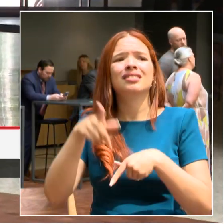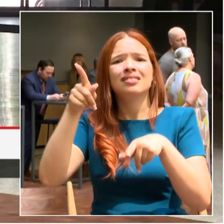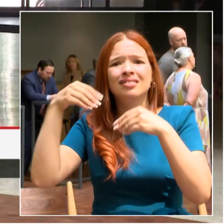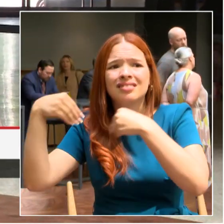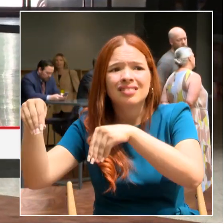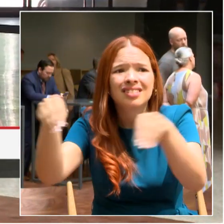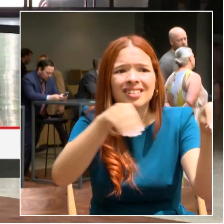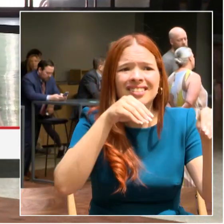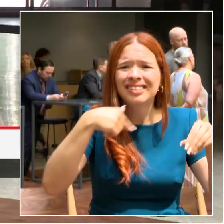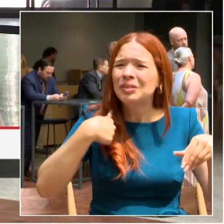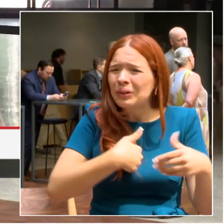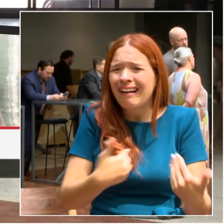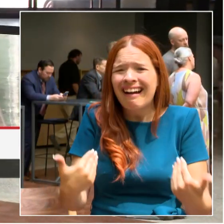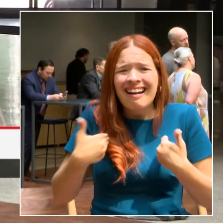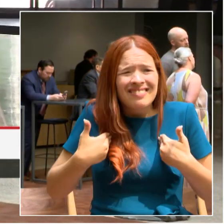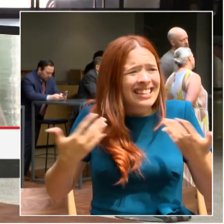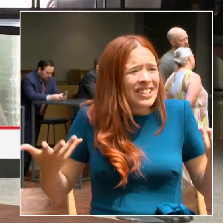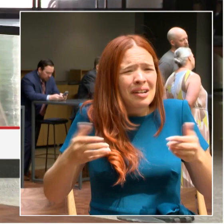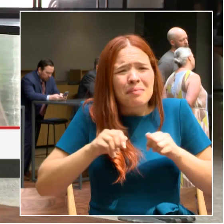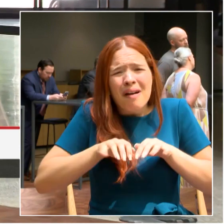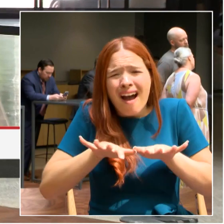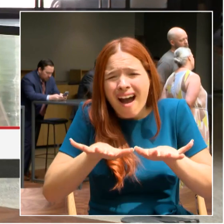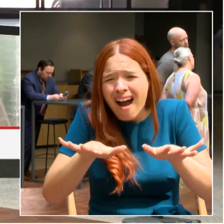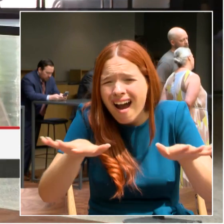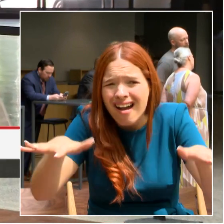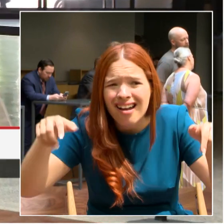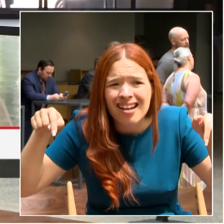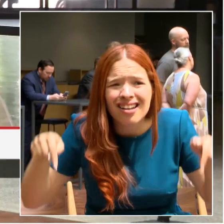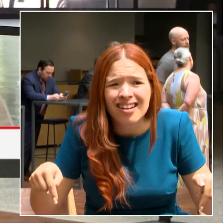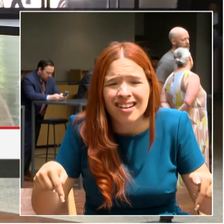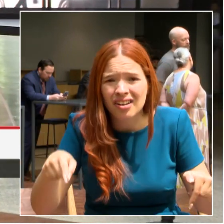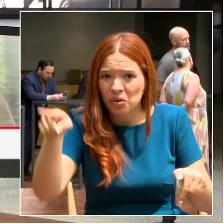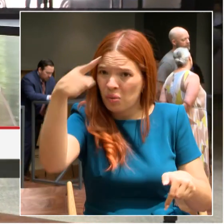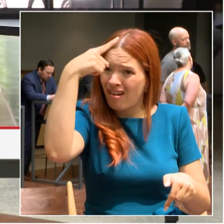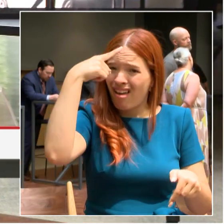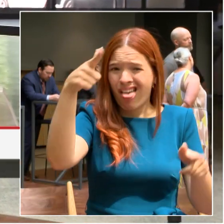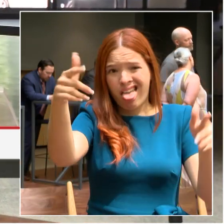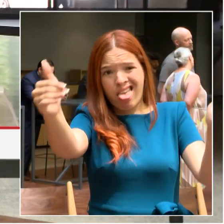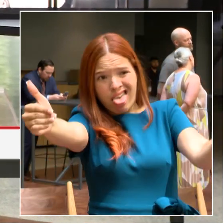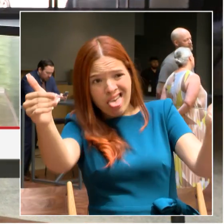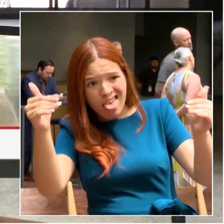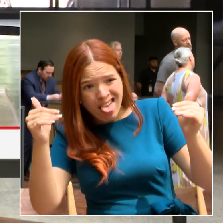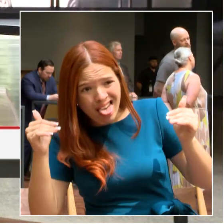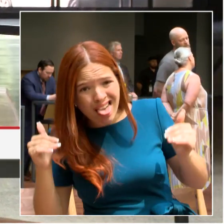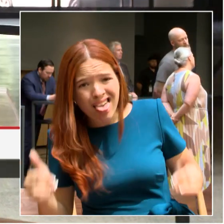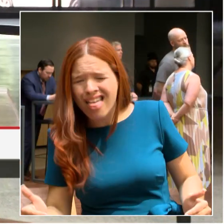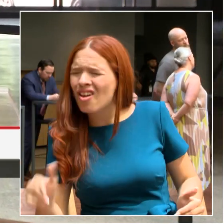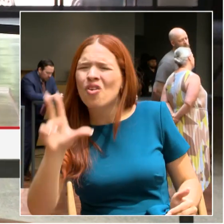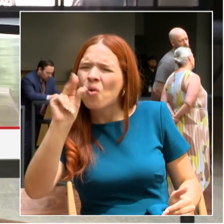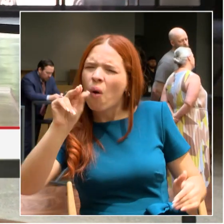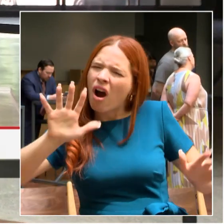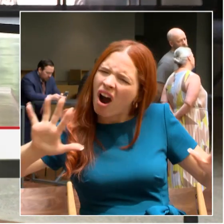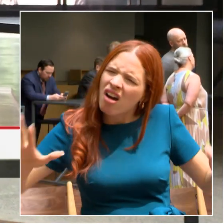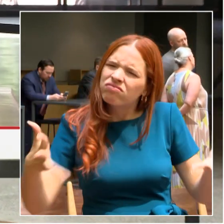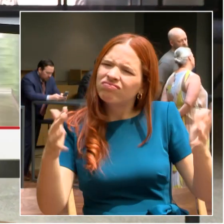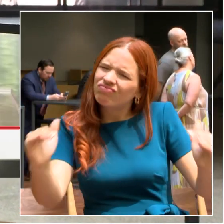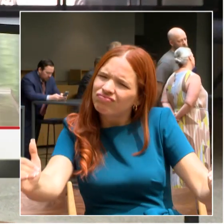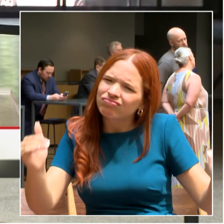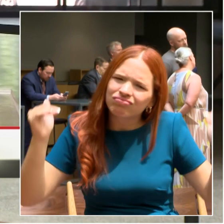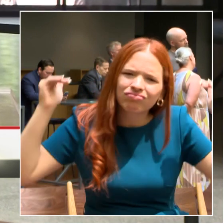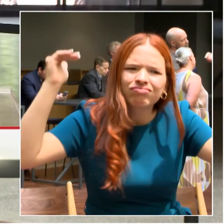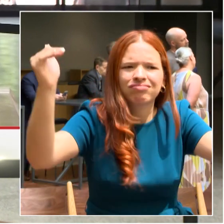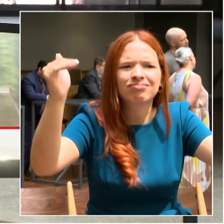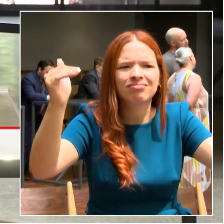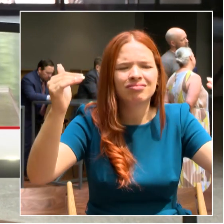as doom and gloom as what seems to be in the press. I took the train down from Philadelphia this morning, and I was looking at this